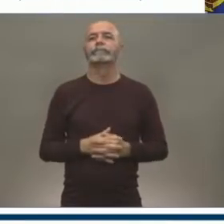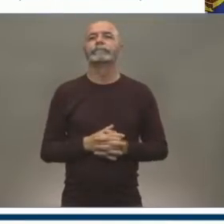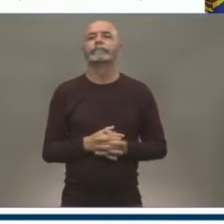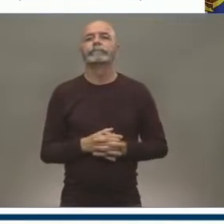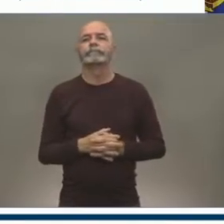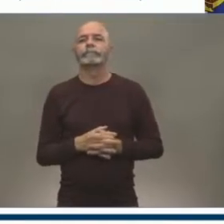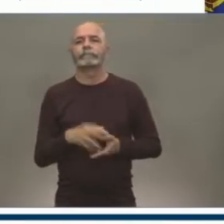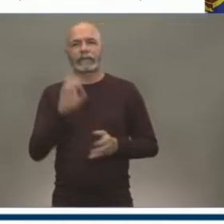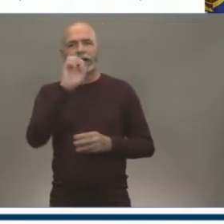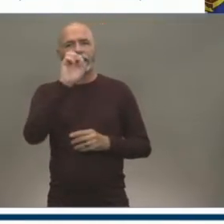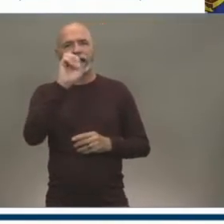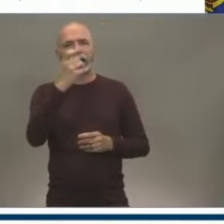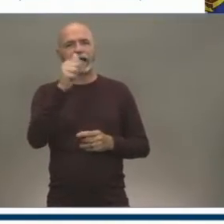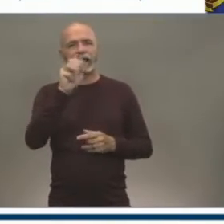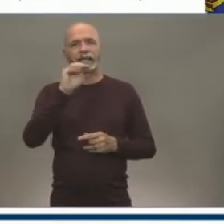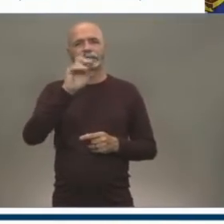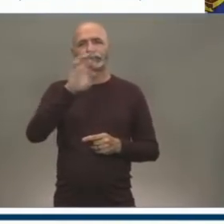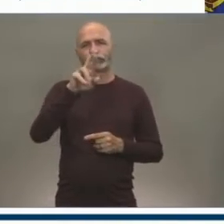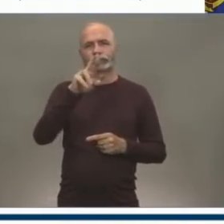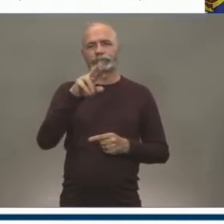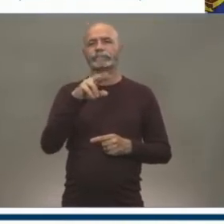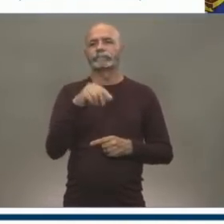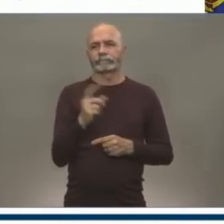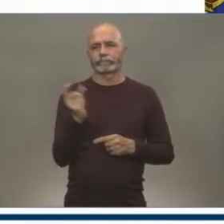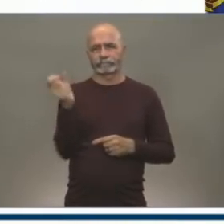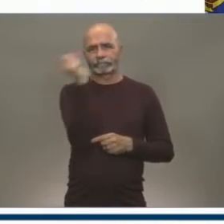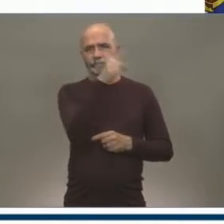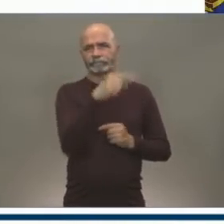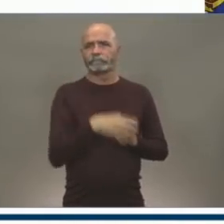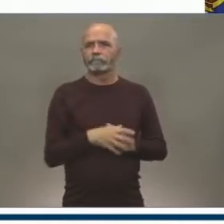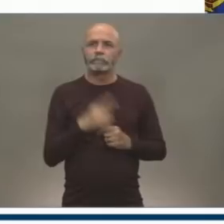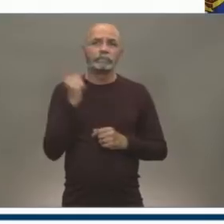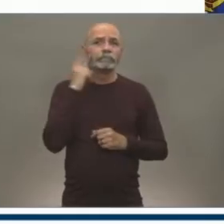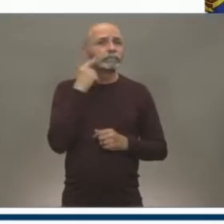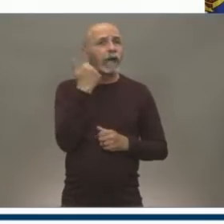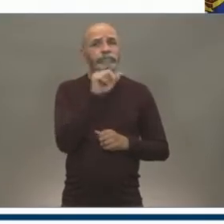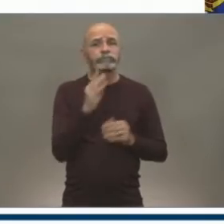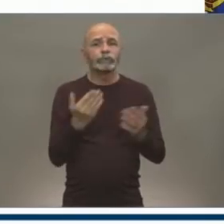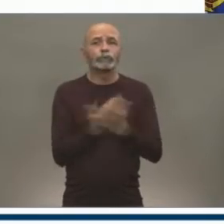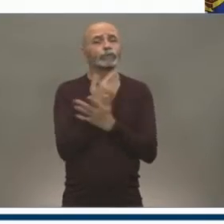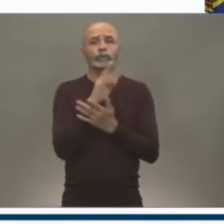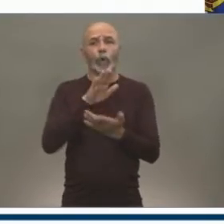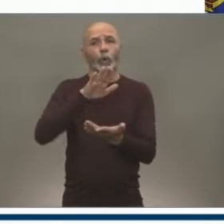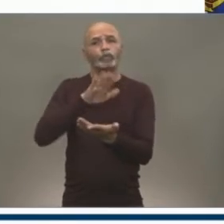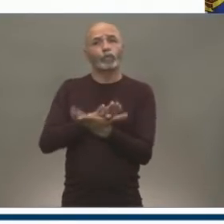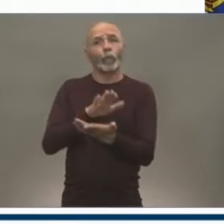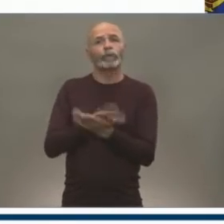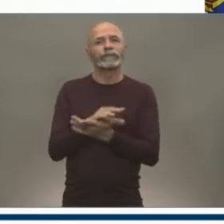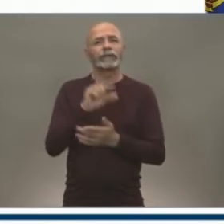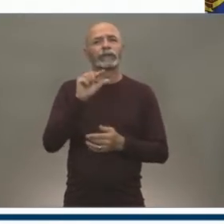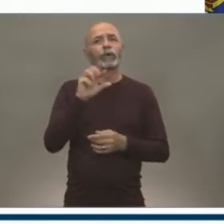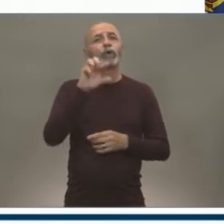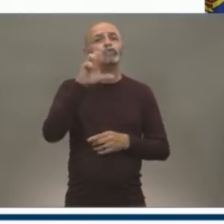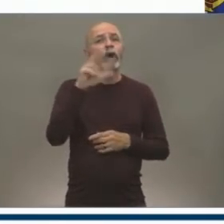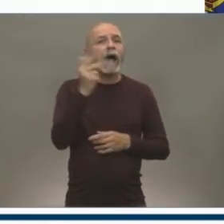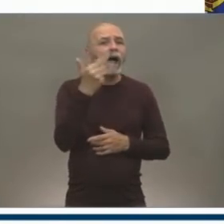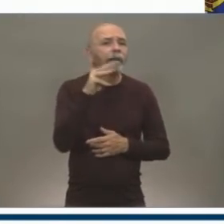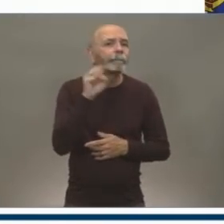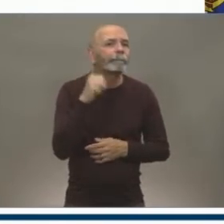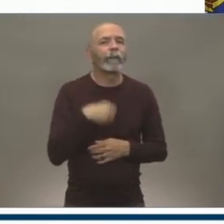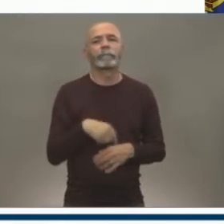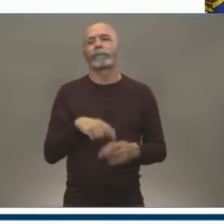Auburn High and Graham Creighton. Are there any new cases associated with those schools, and has everyone been tested